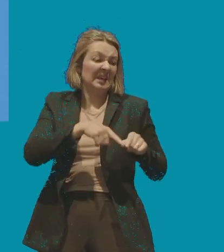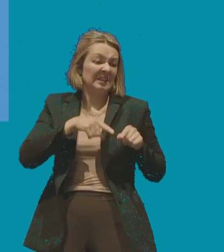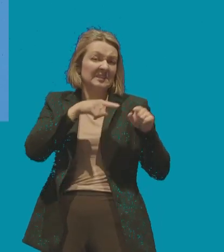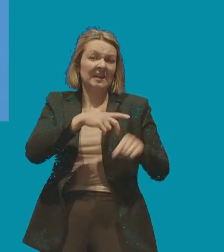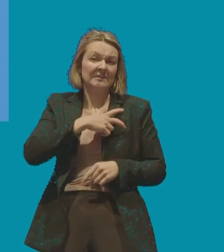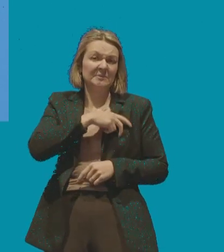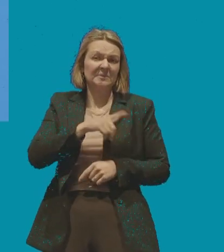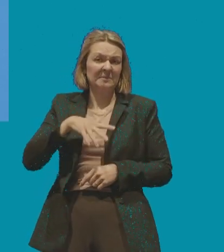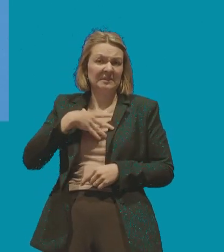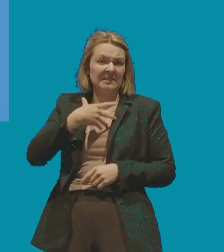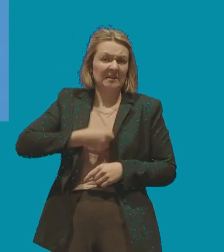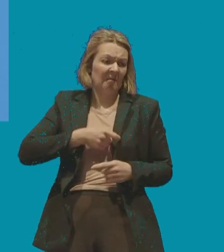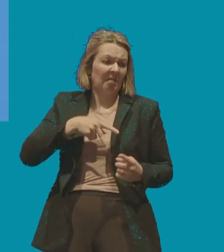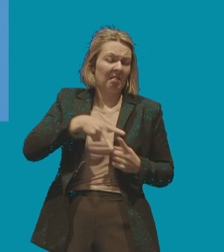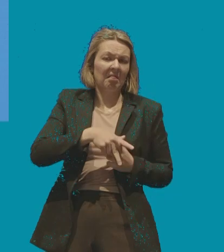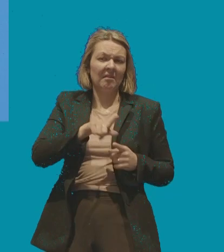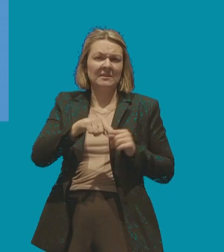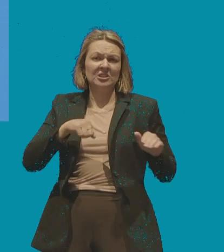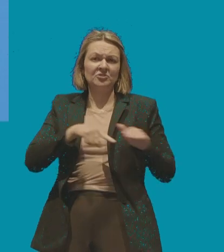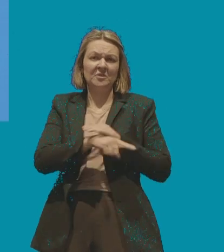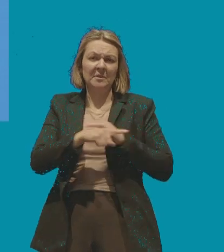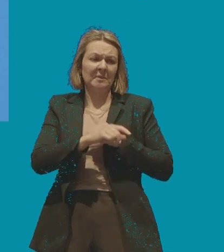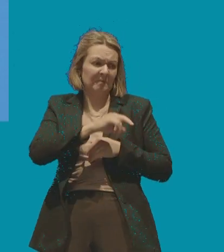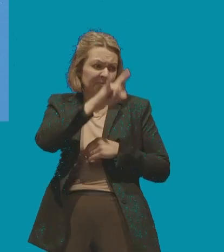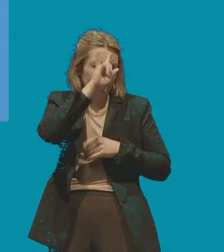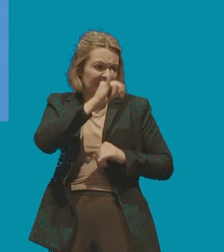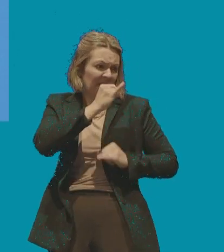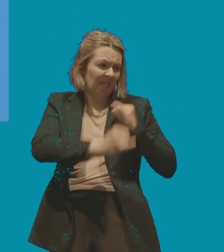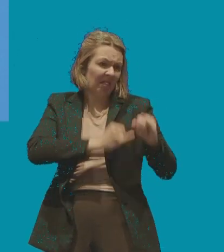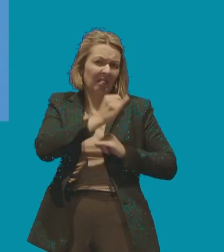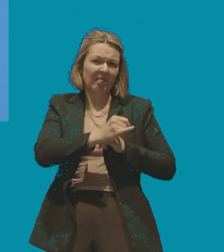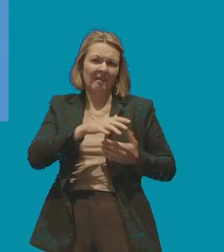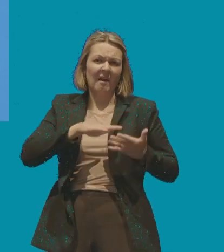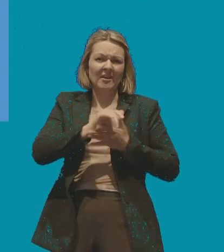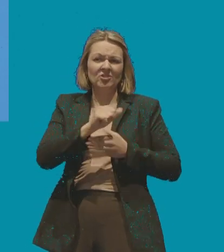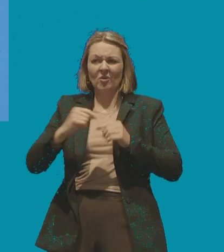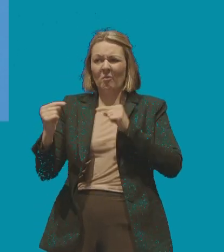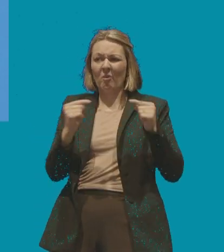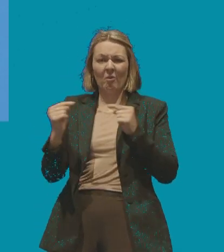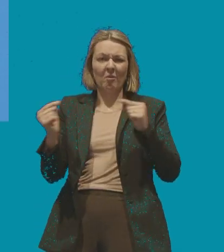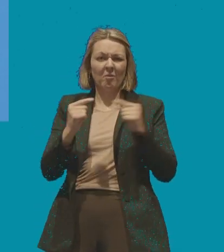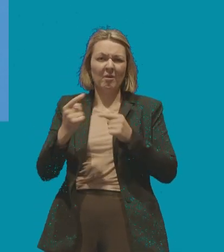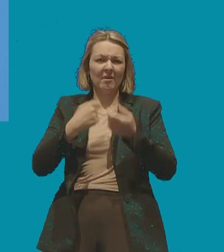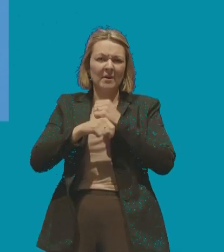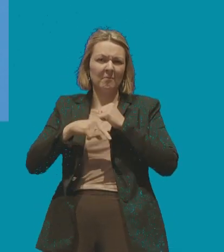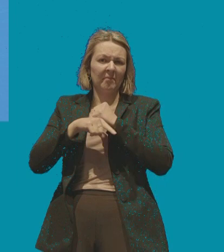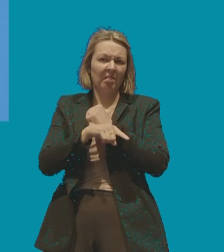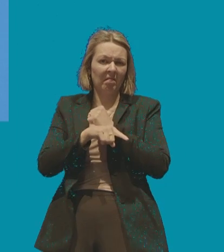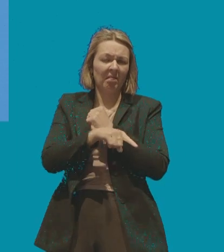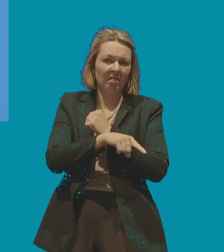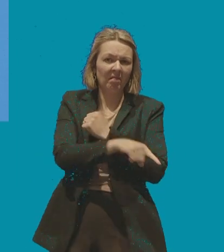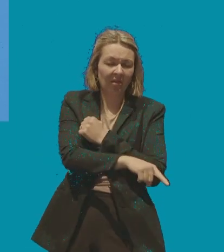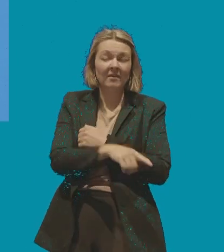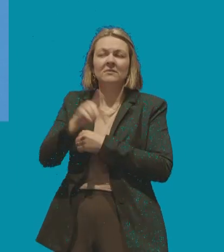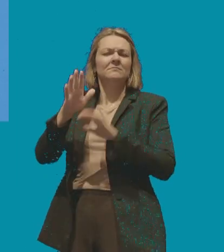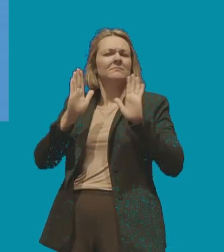scapegoating trans people, demonising migrants, using culture wars to divide workers. And I think in the face of that division, we have to be